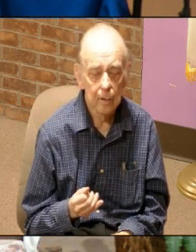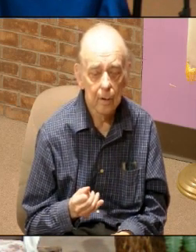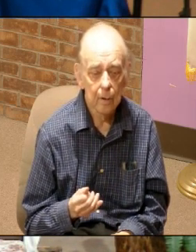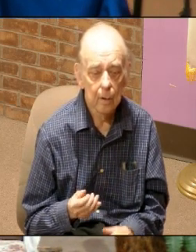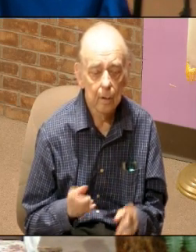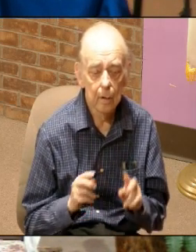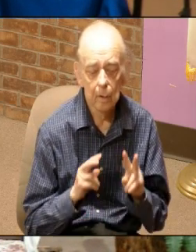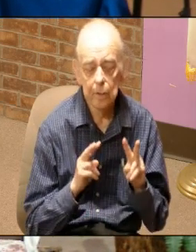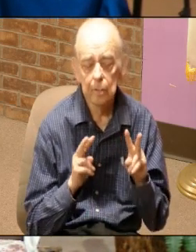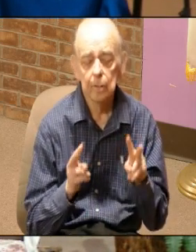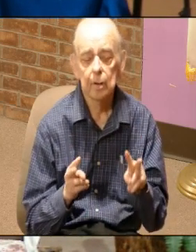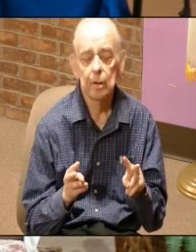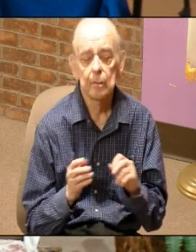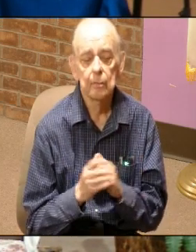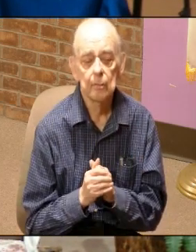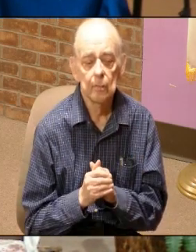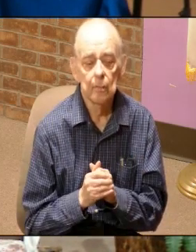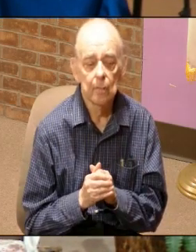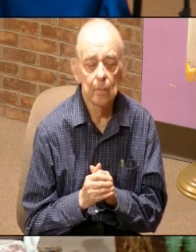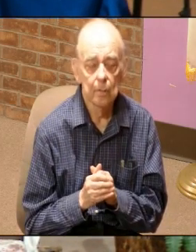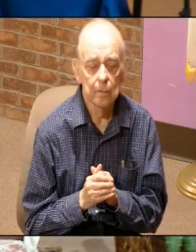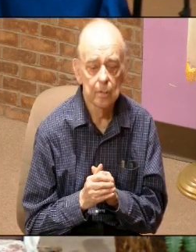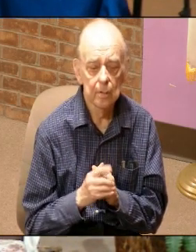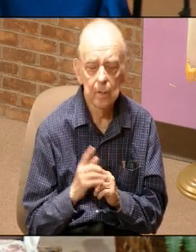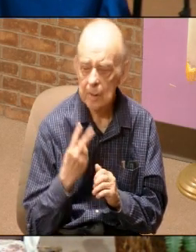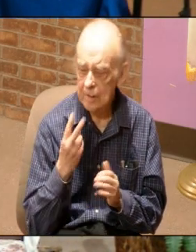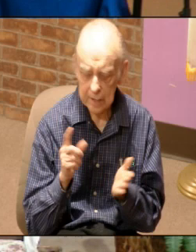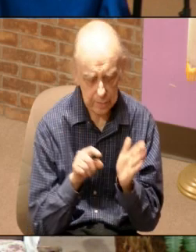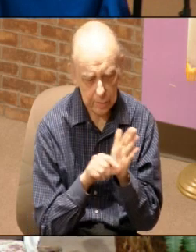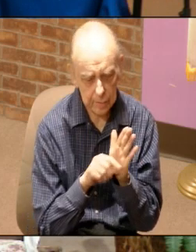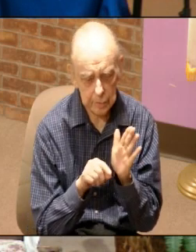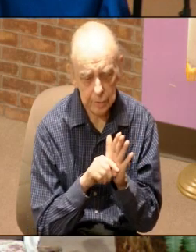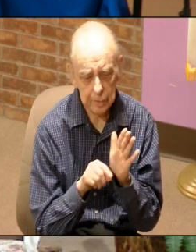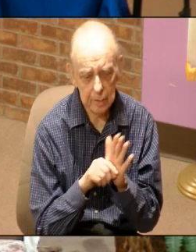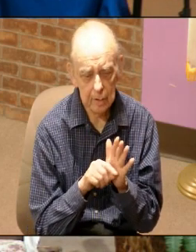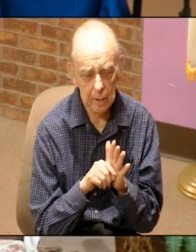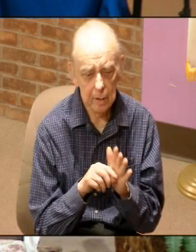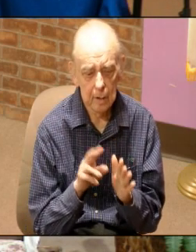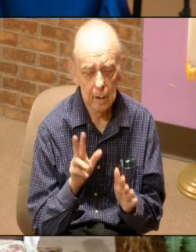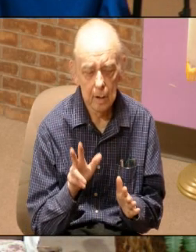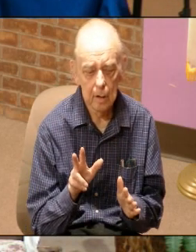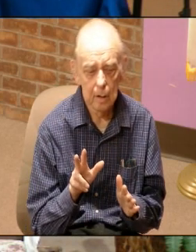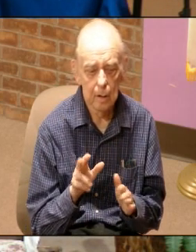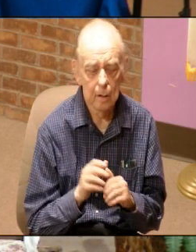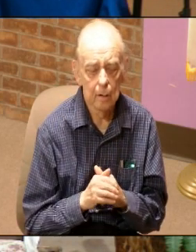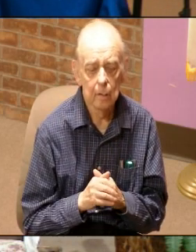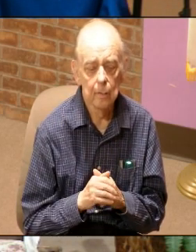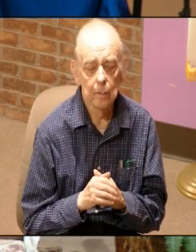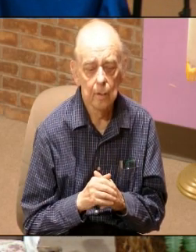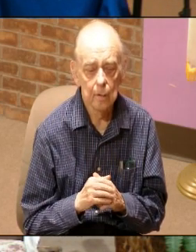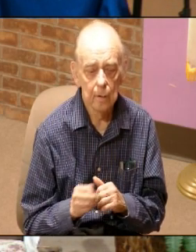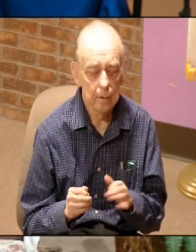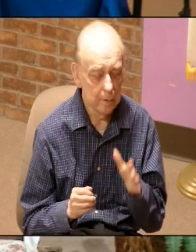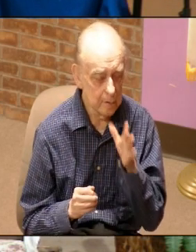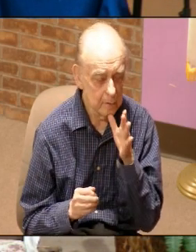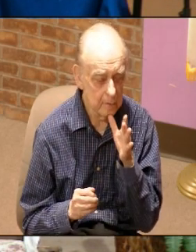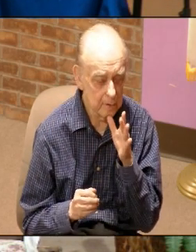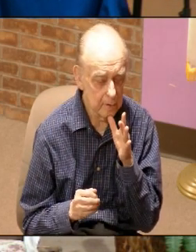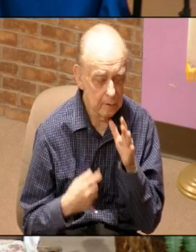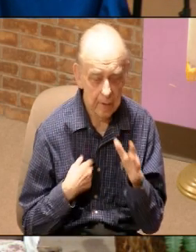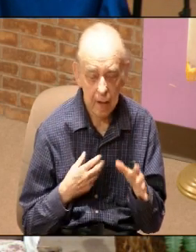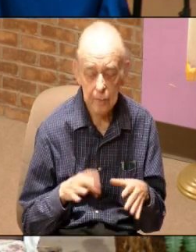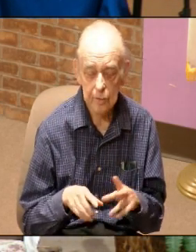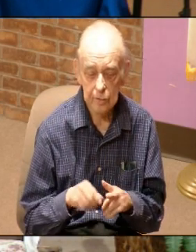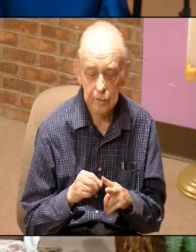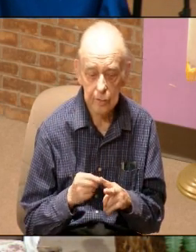when you look at the scriptures in the three mothers that I picked